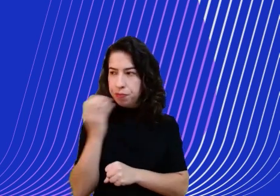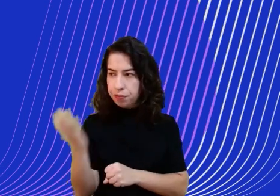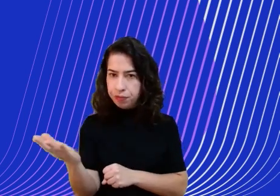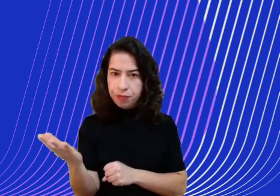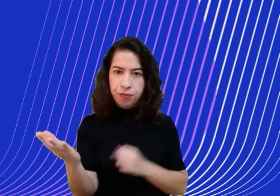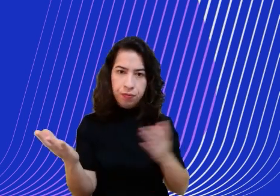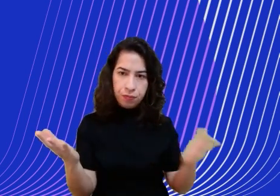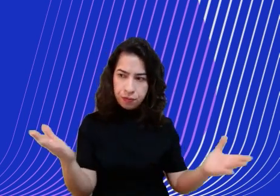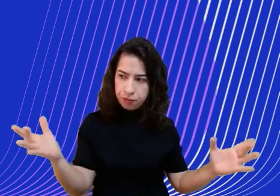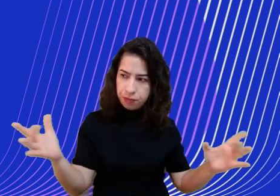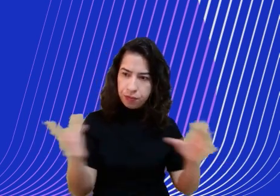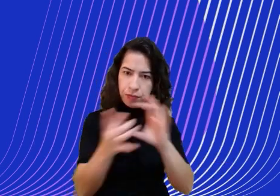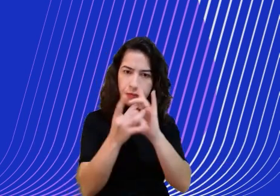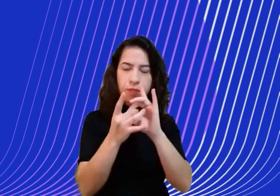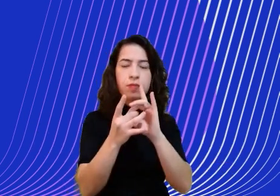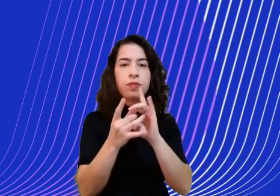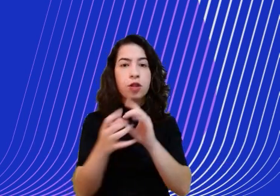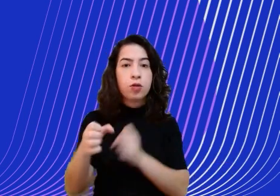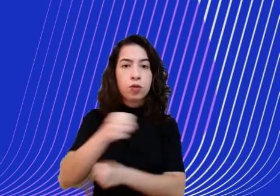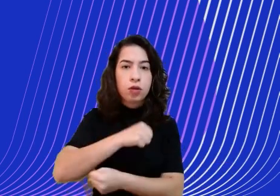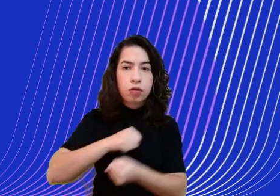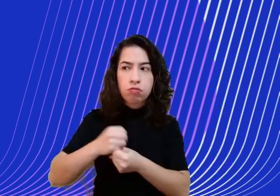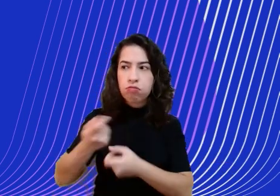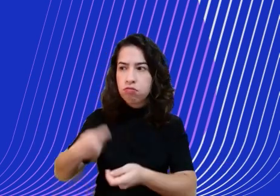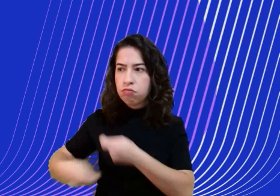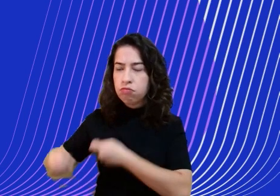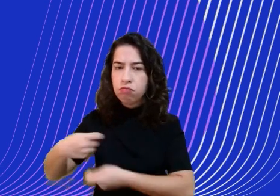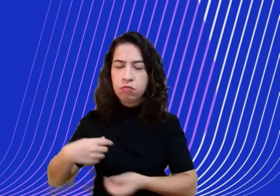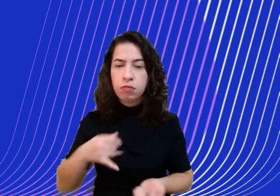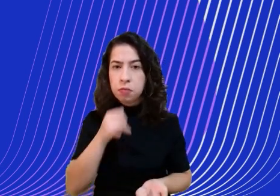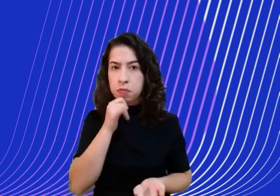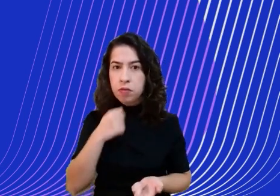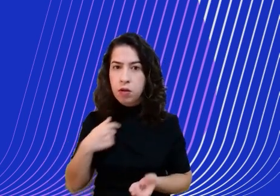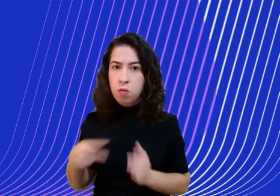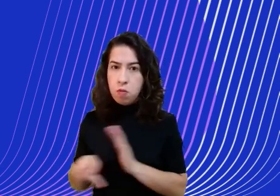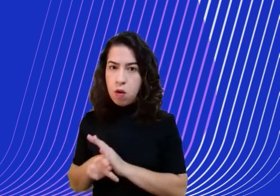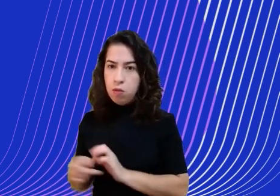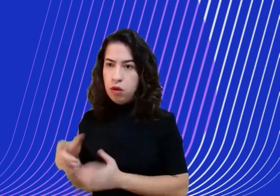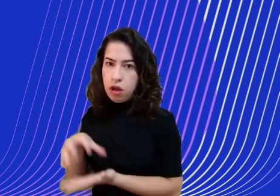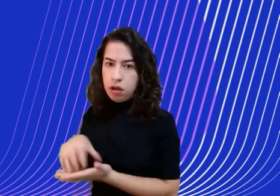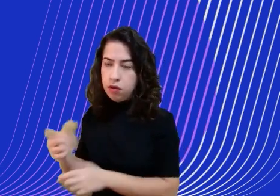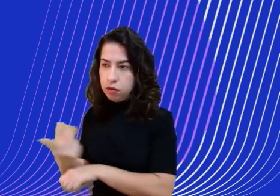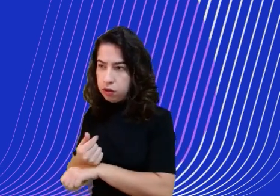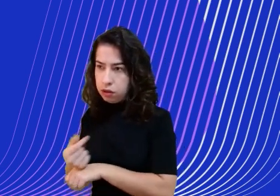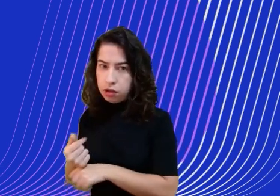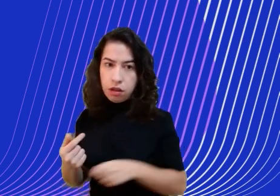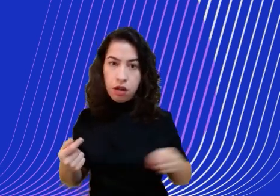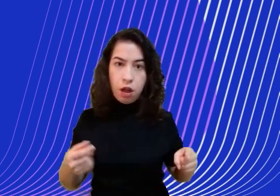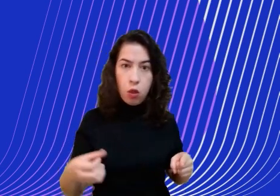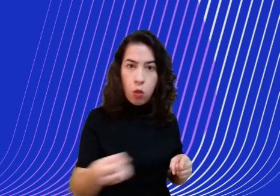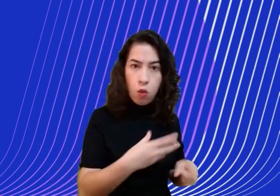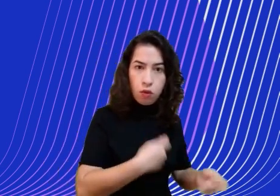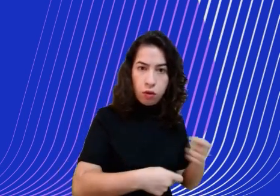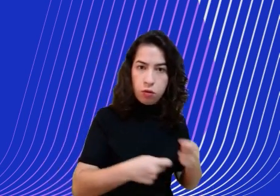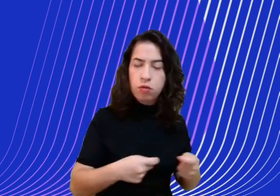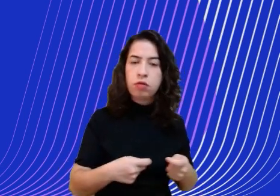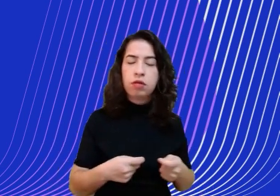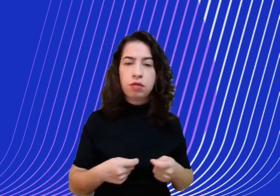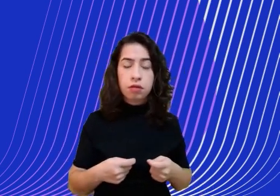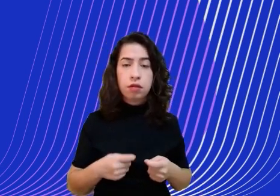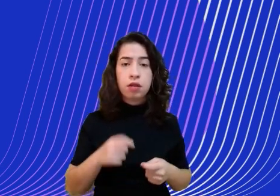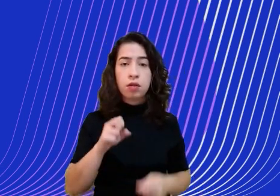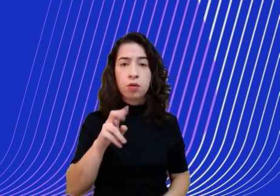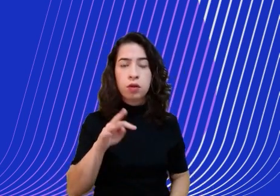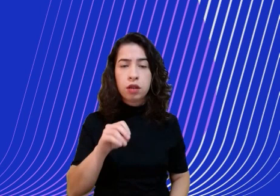to the way that we make business. I'm coming from the financial area. Now I'm the area of new business. Suzano was the first company in Americas